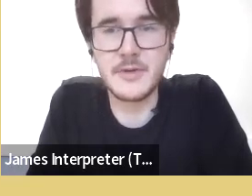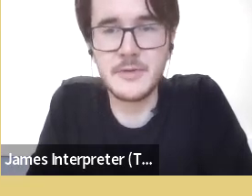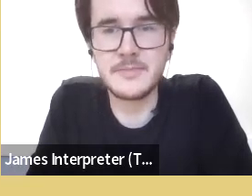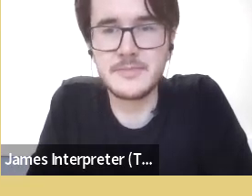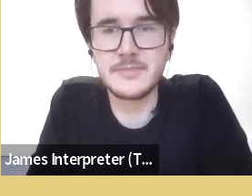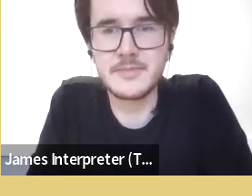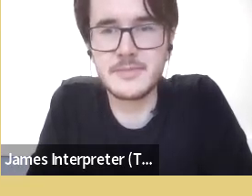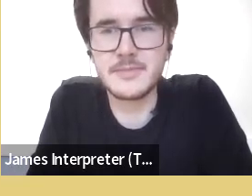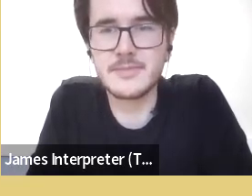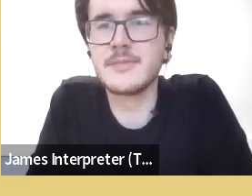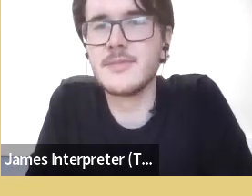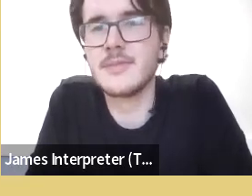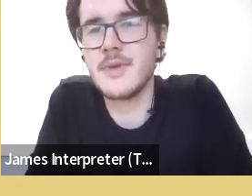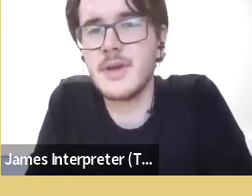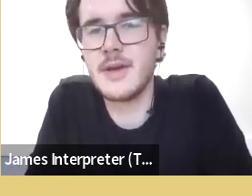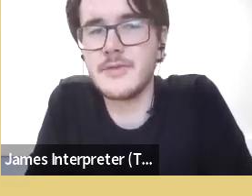Afternoon.